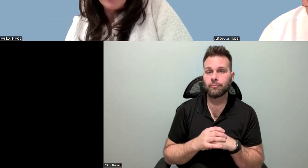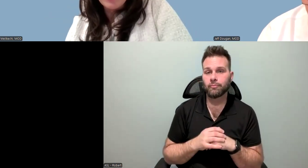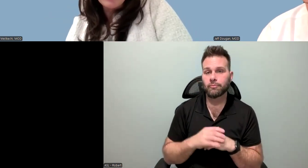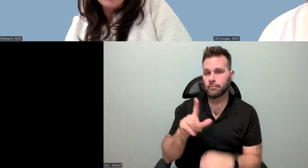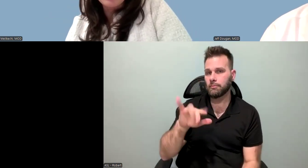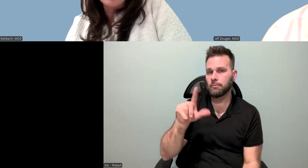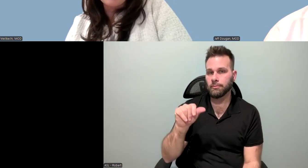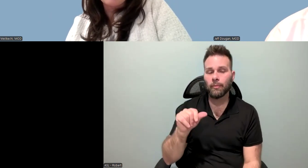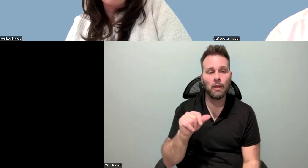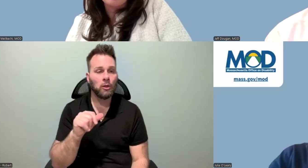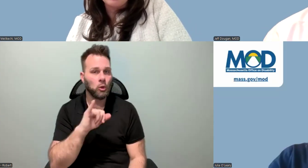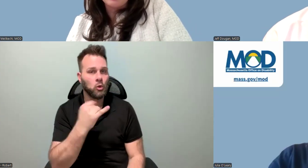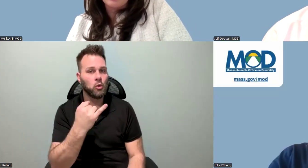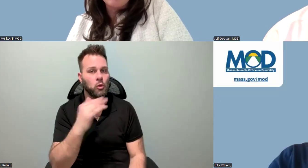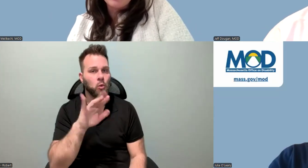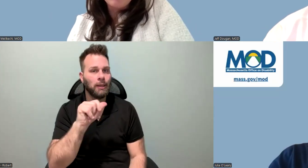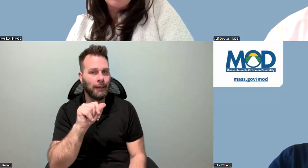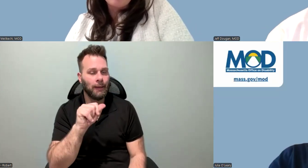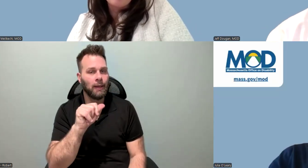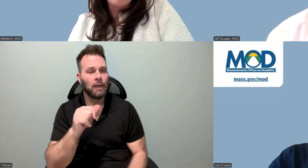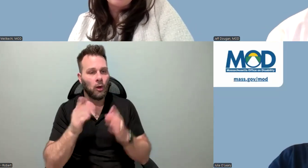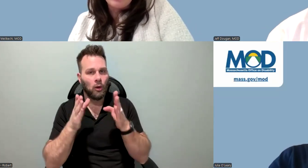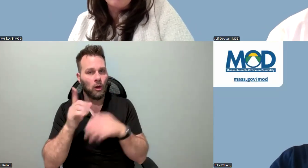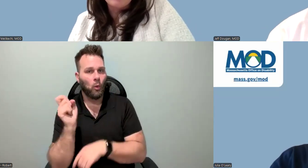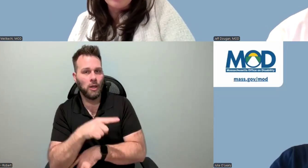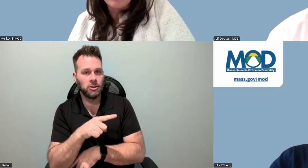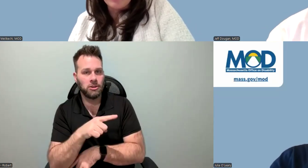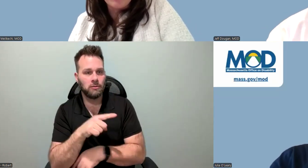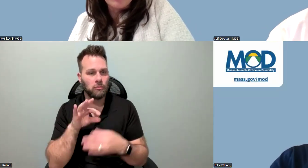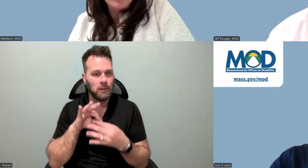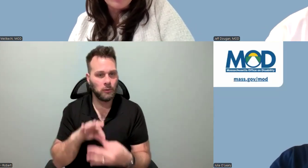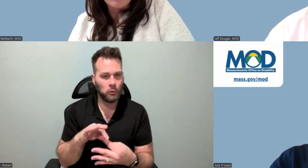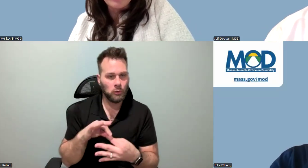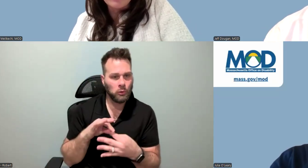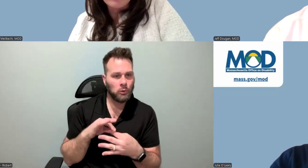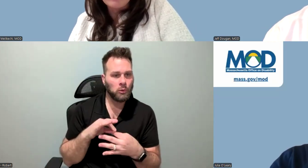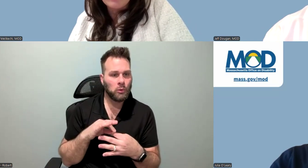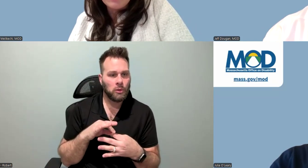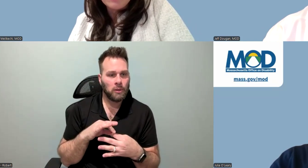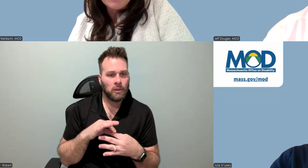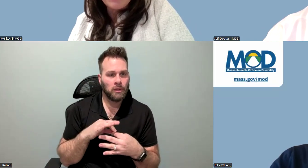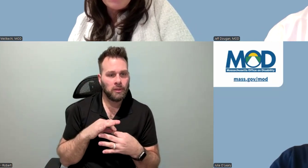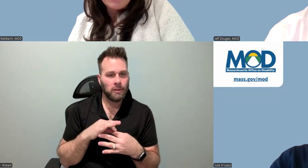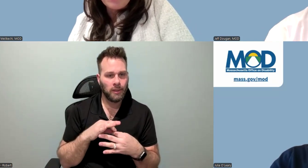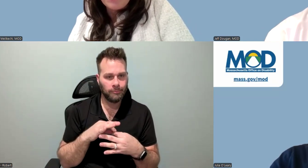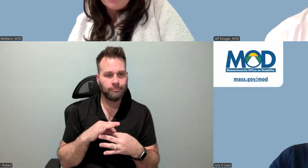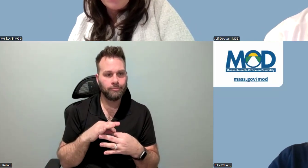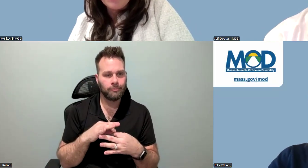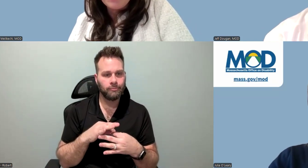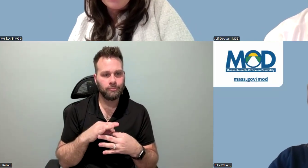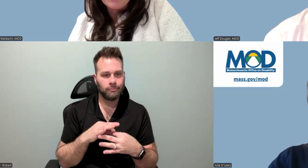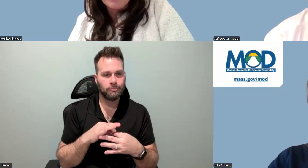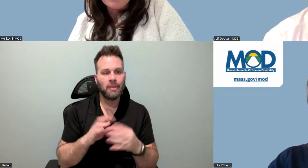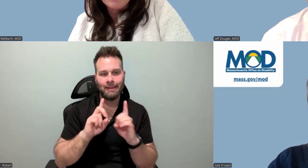Julia. What is the Digital Accessibility and Equity Governance Board, and how is it a resource to CODs? Really